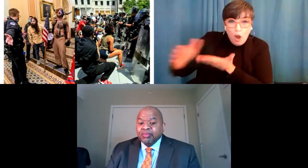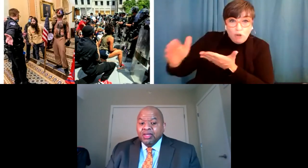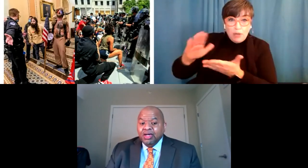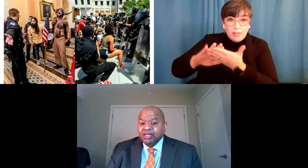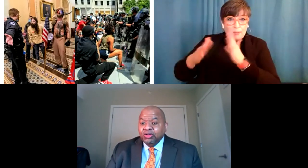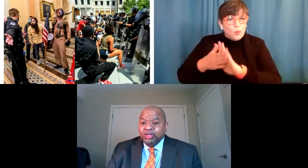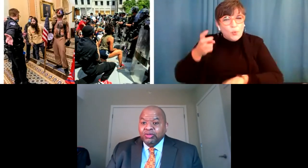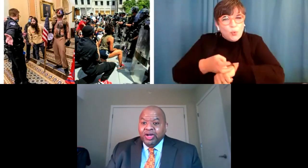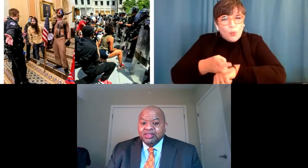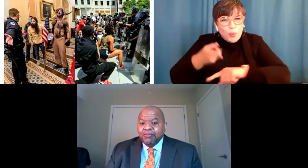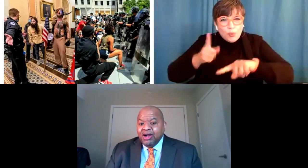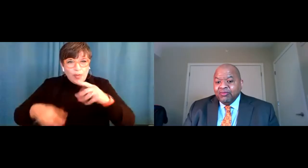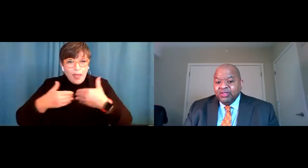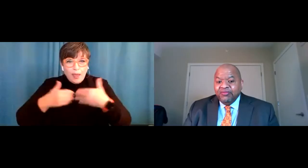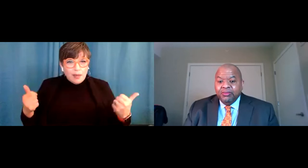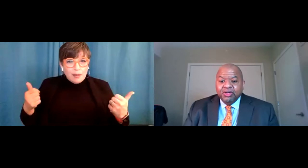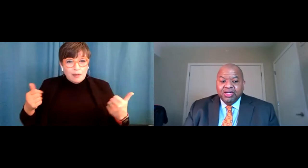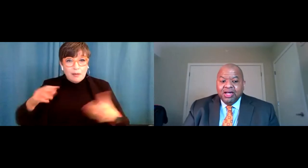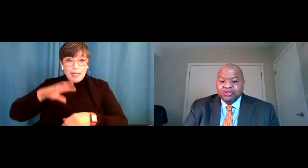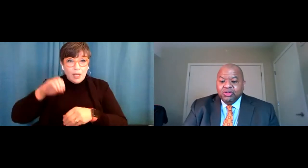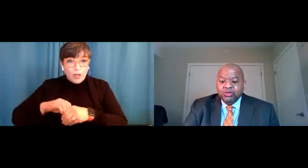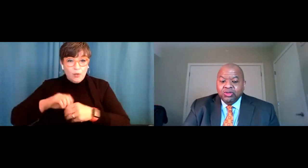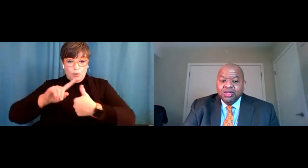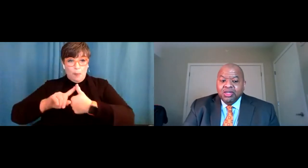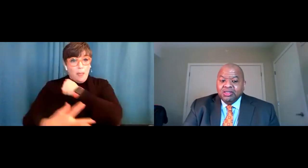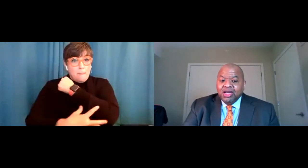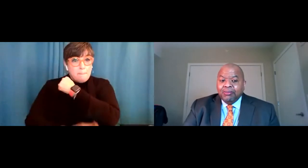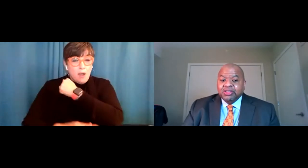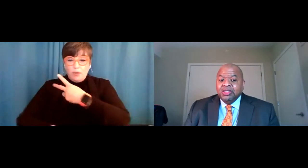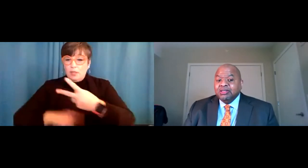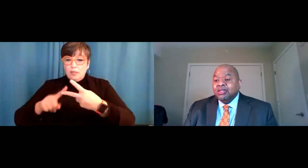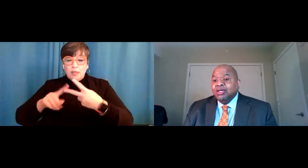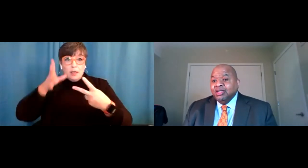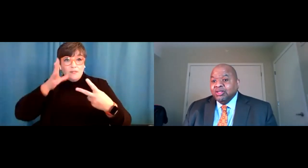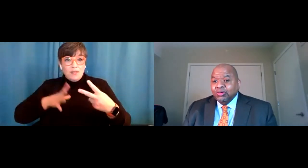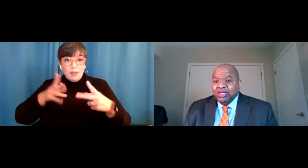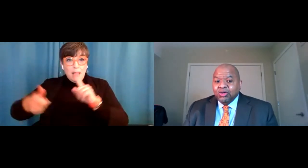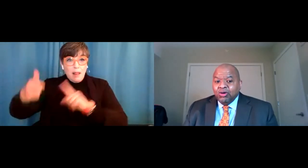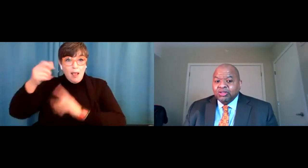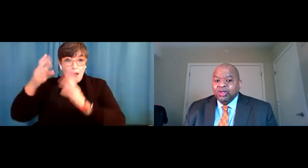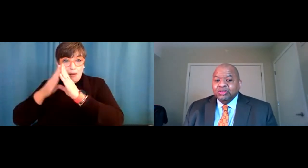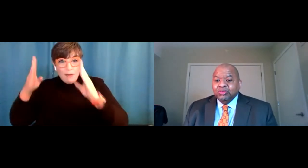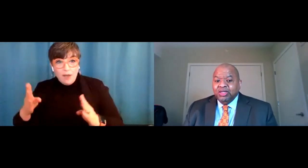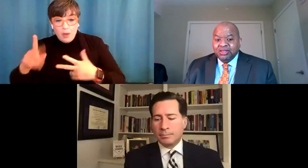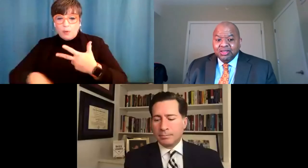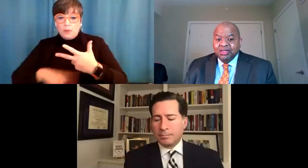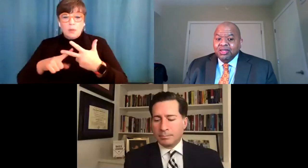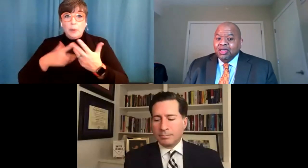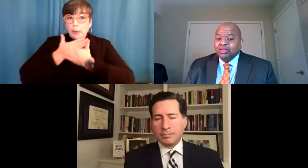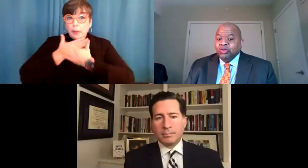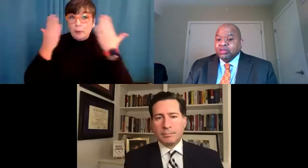general, including rates of poverty, female-headed households, joblessness, and certainly incarceration